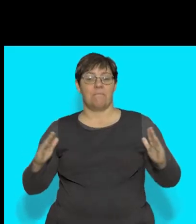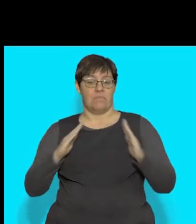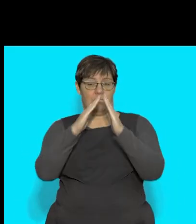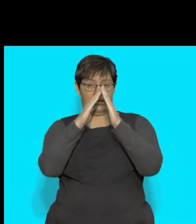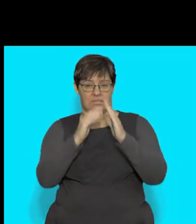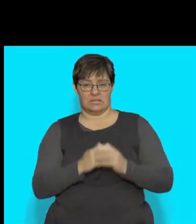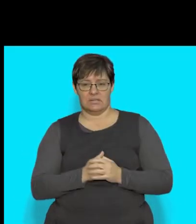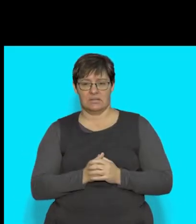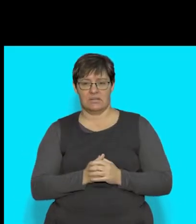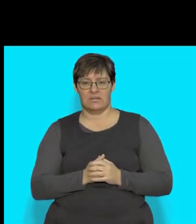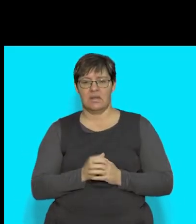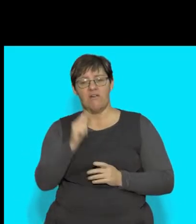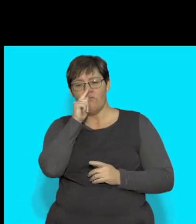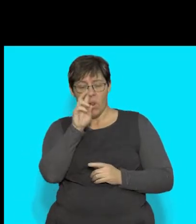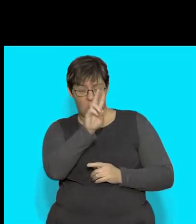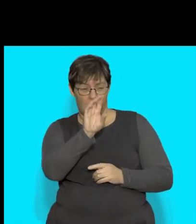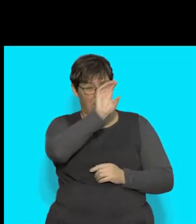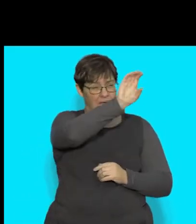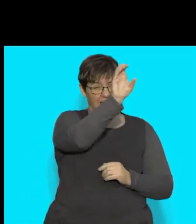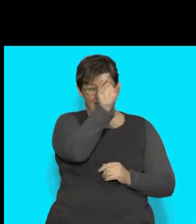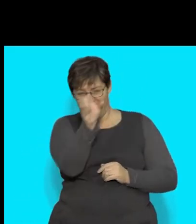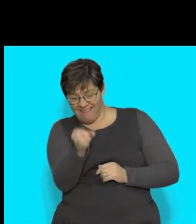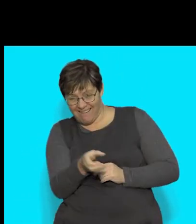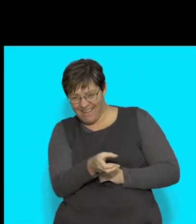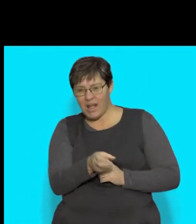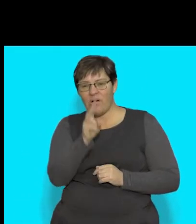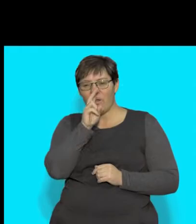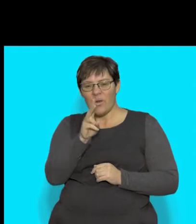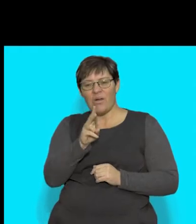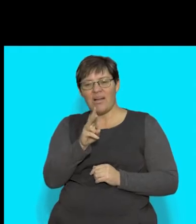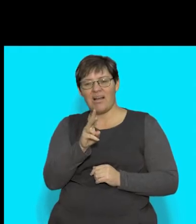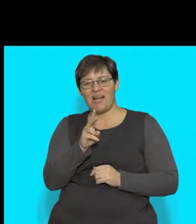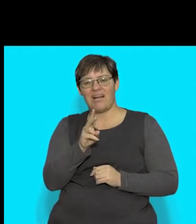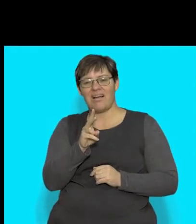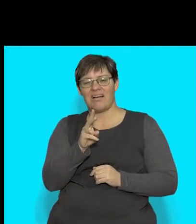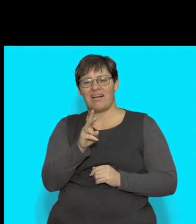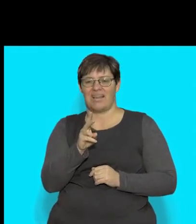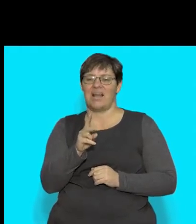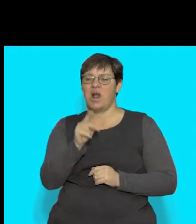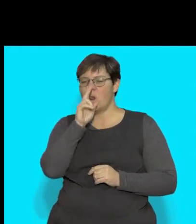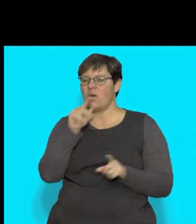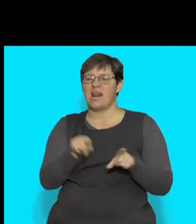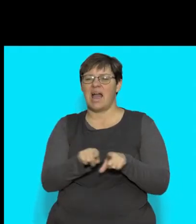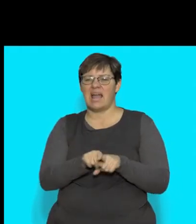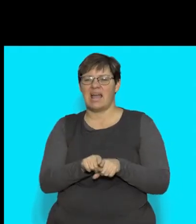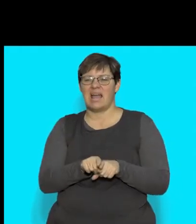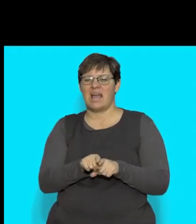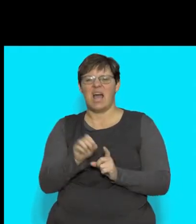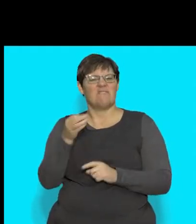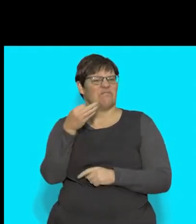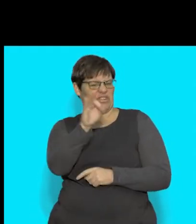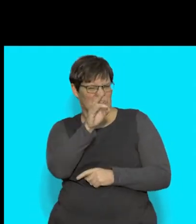at them, okay, they look like I think they always look like fish, right? They look like fish